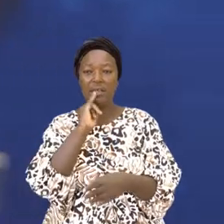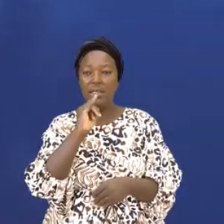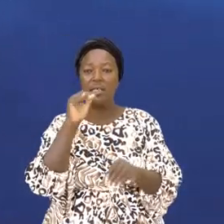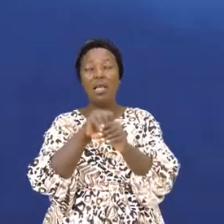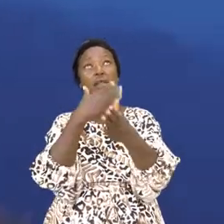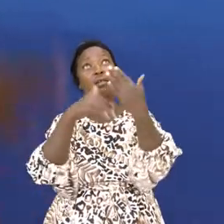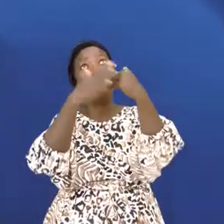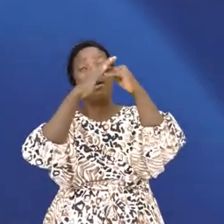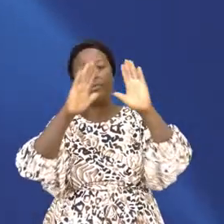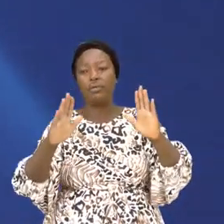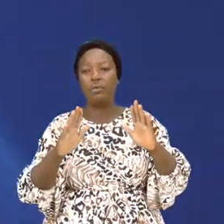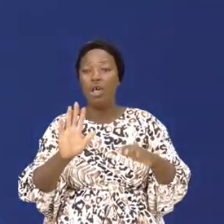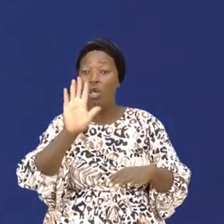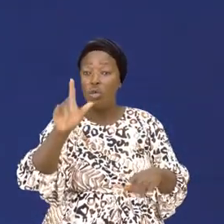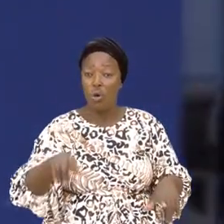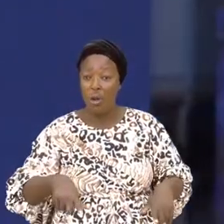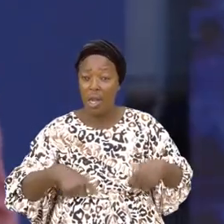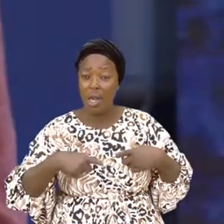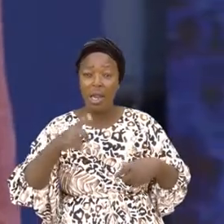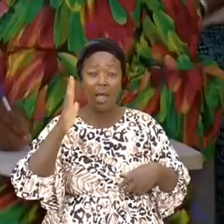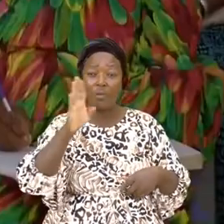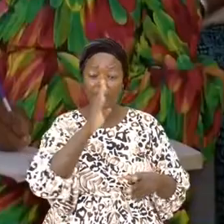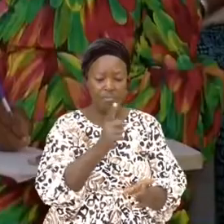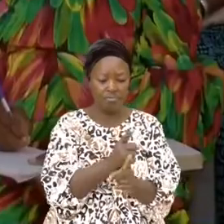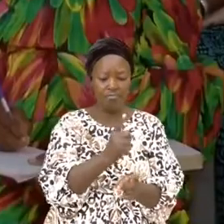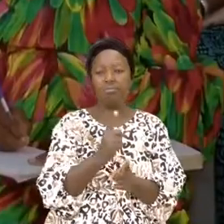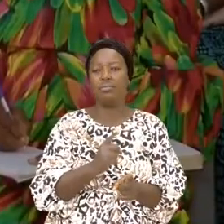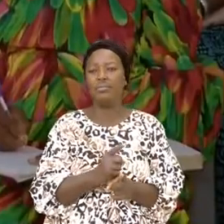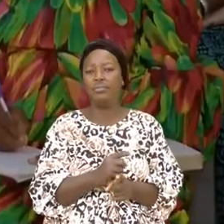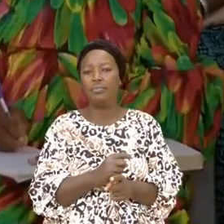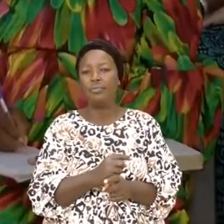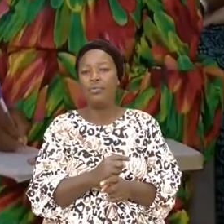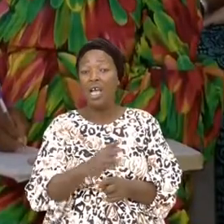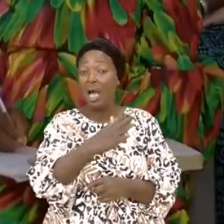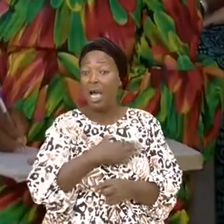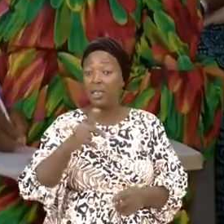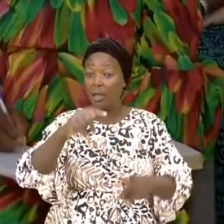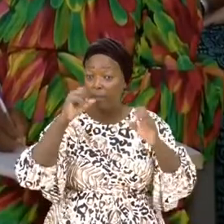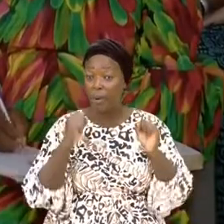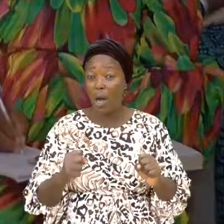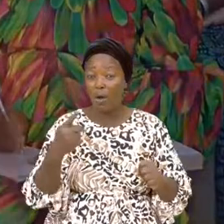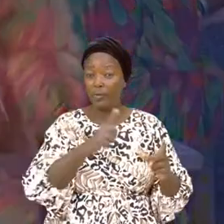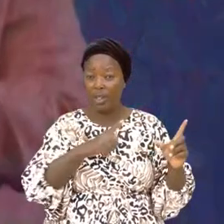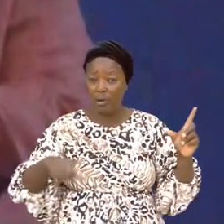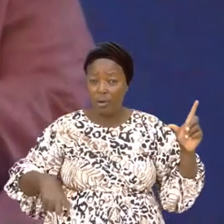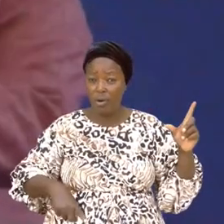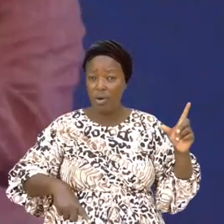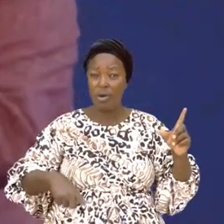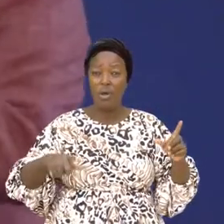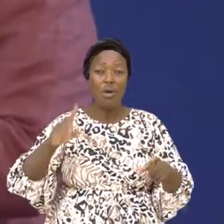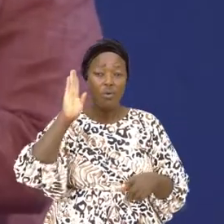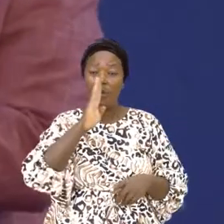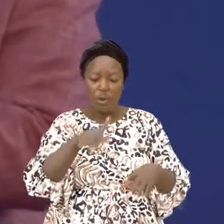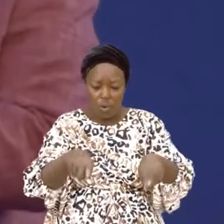in heaven. Your life will be straightforward. And the power of the Lord will be going with